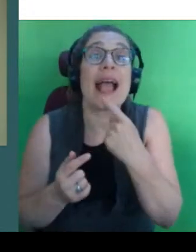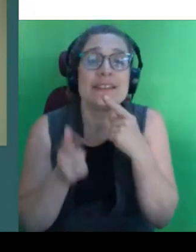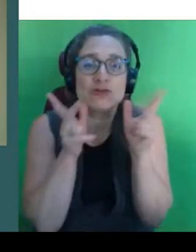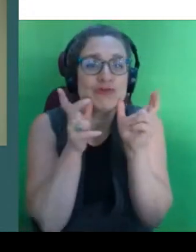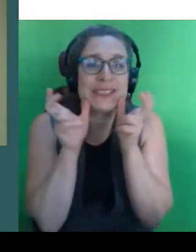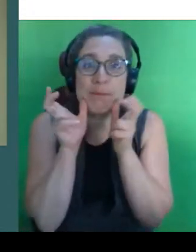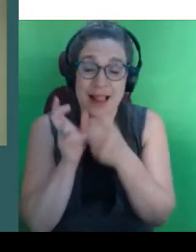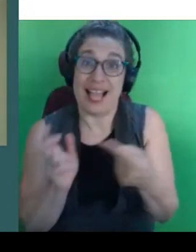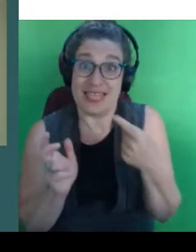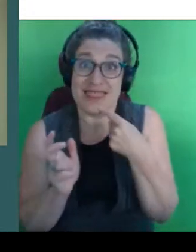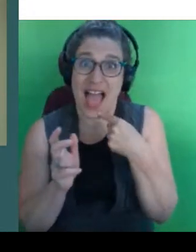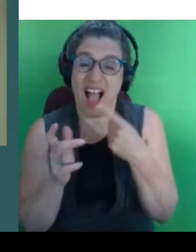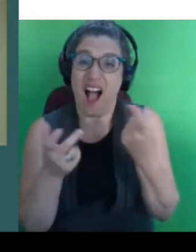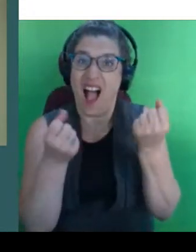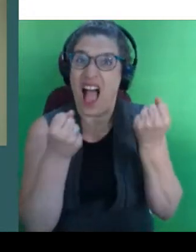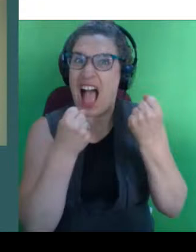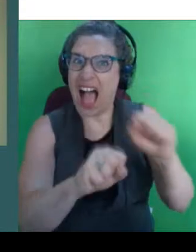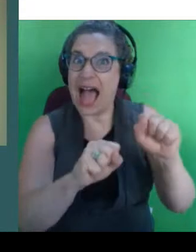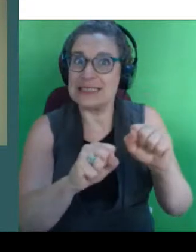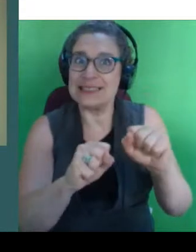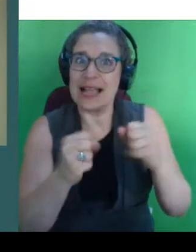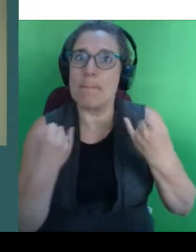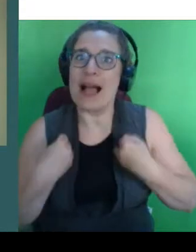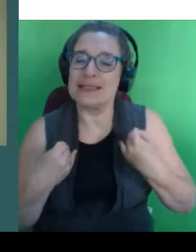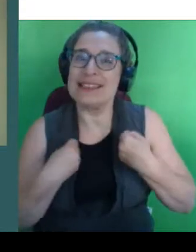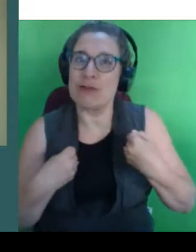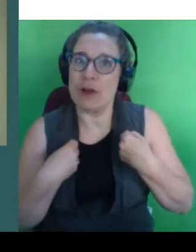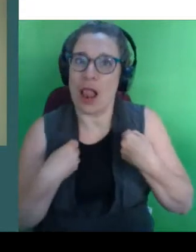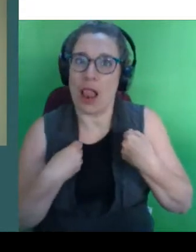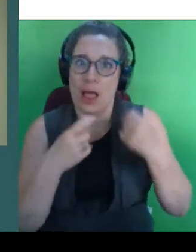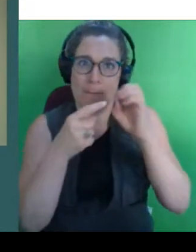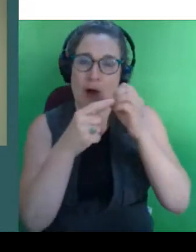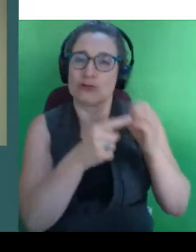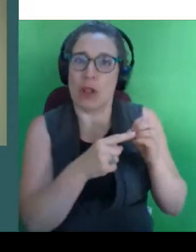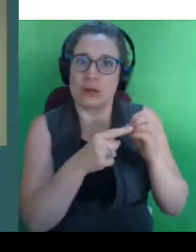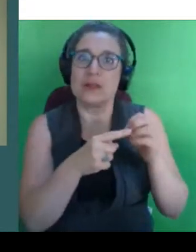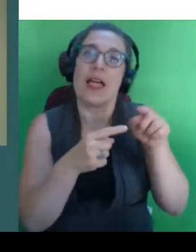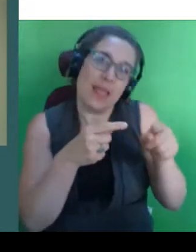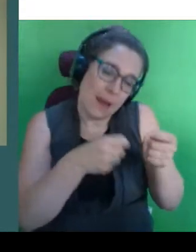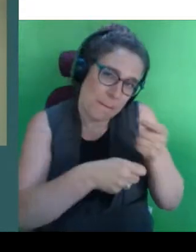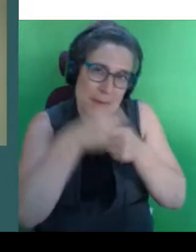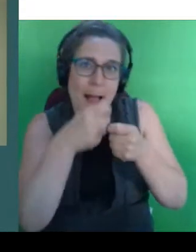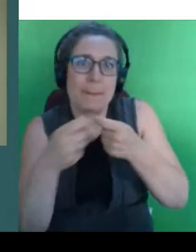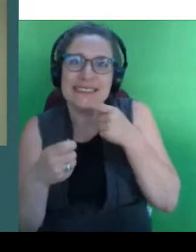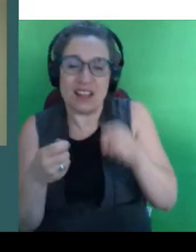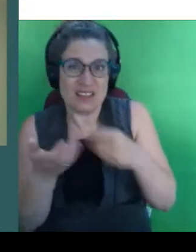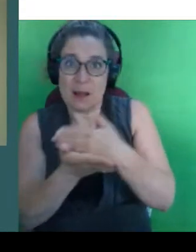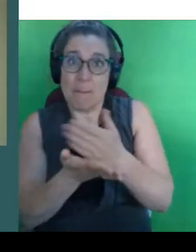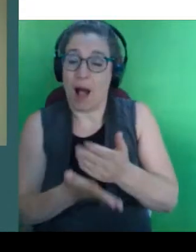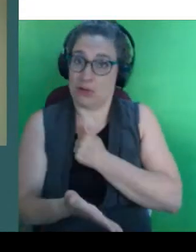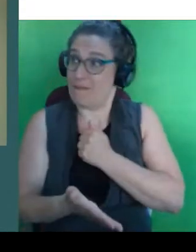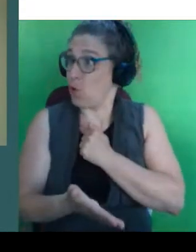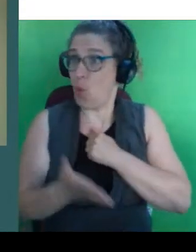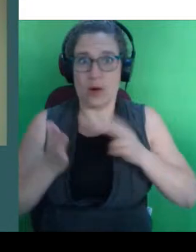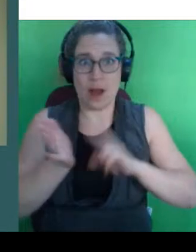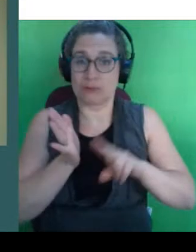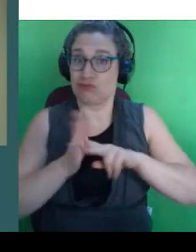antibacterial molecules before they became taste receptors. They're part of your innate immune system.